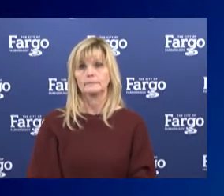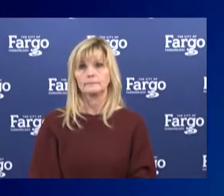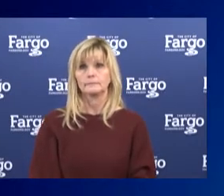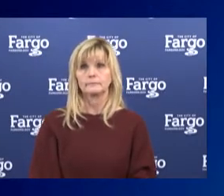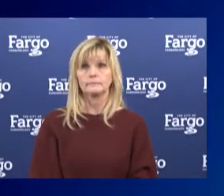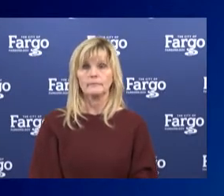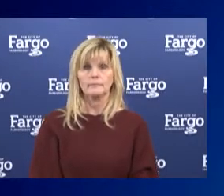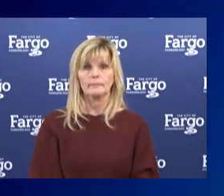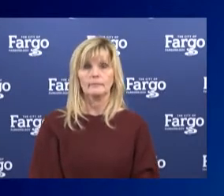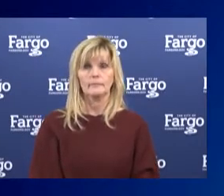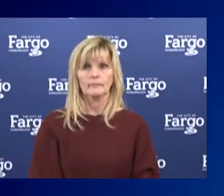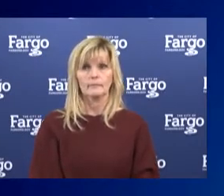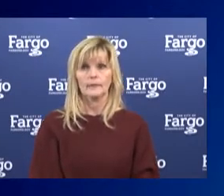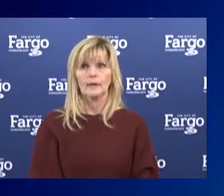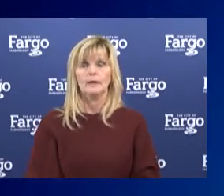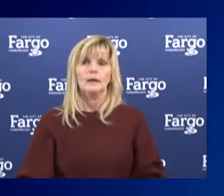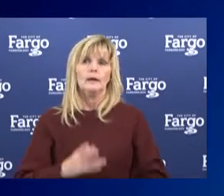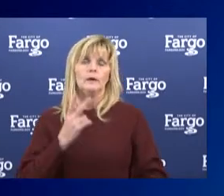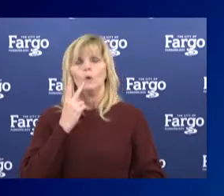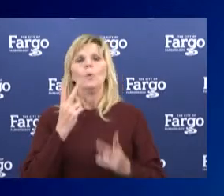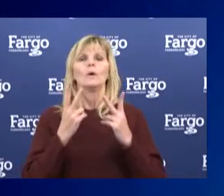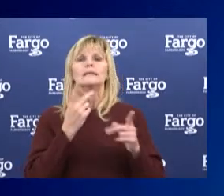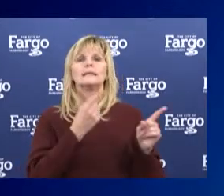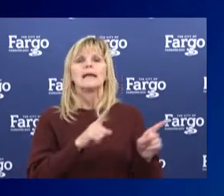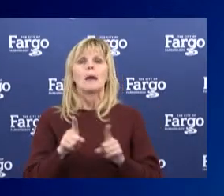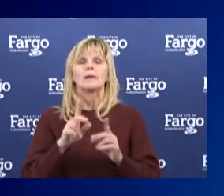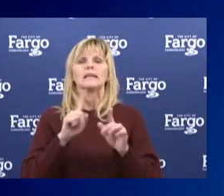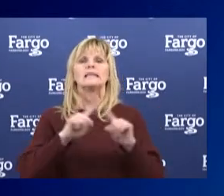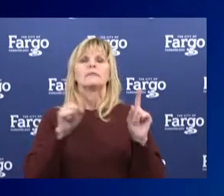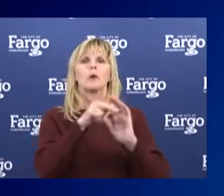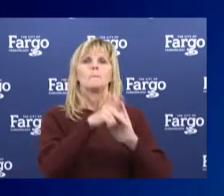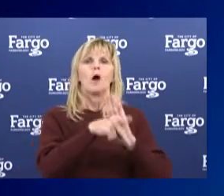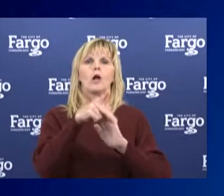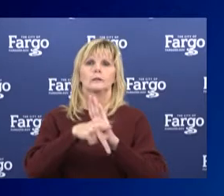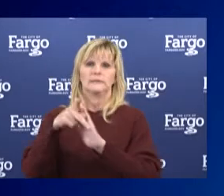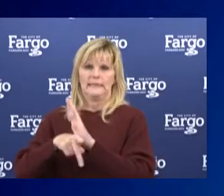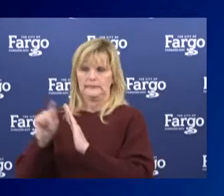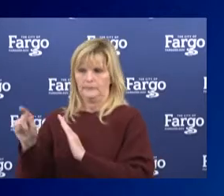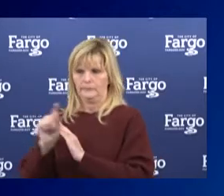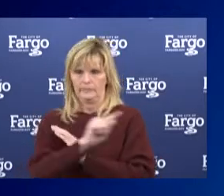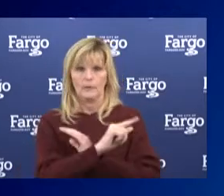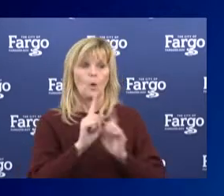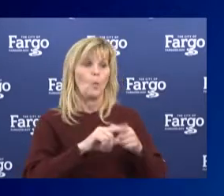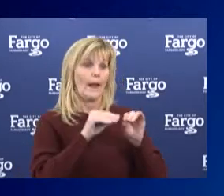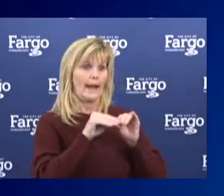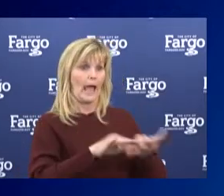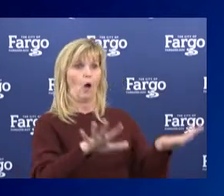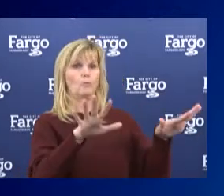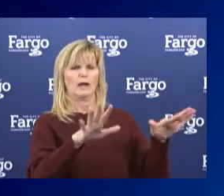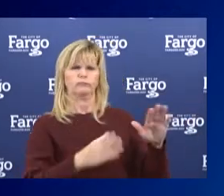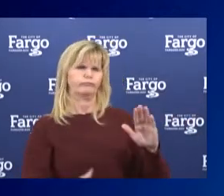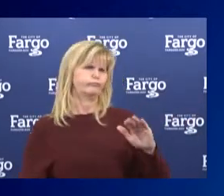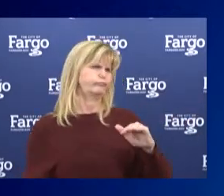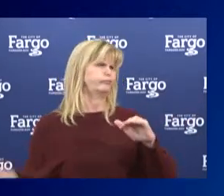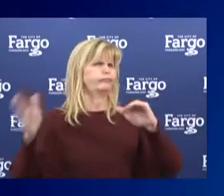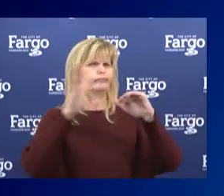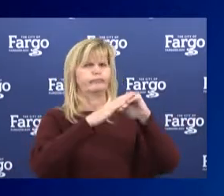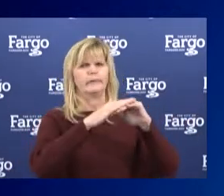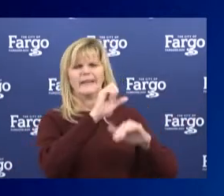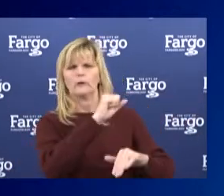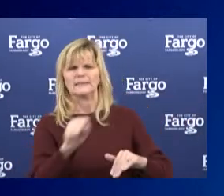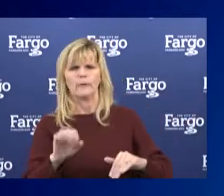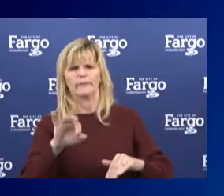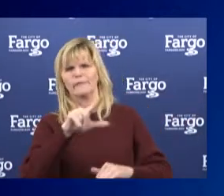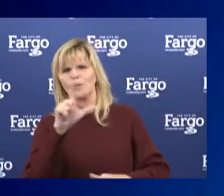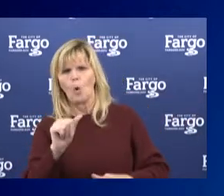And then finally, we can see this playing out in different policy initiatives. So when outbreaks were surging in the Sun Belt states of Florida